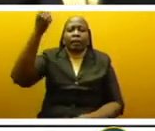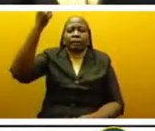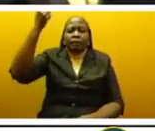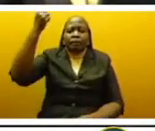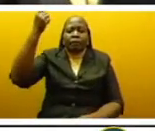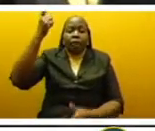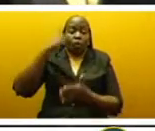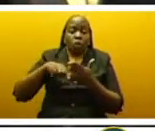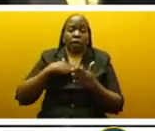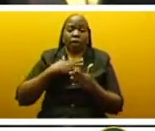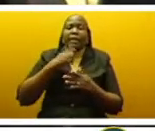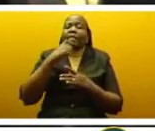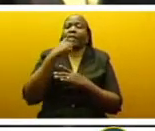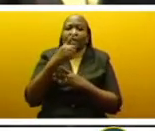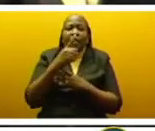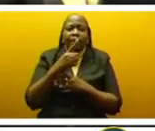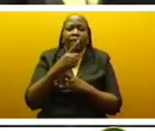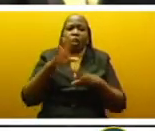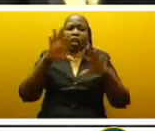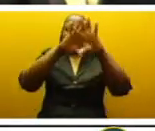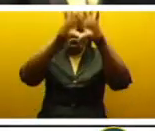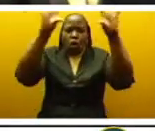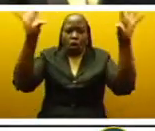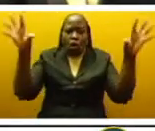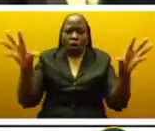I'm saying in a nutshell,